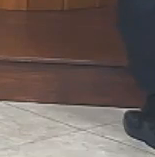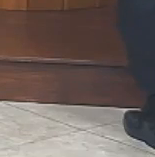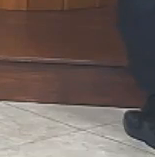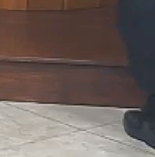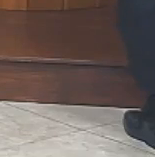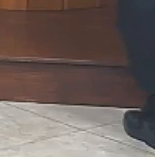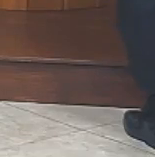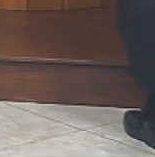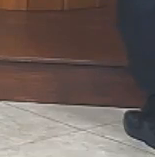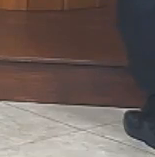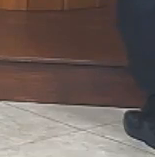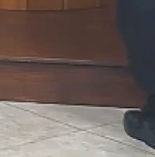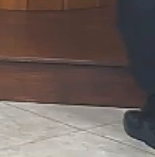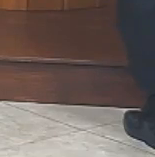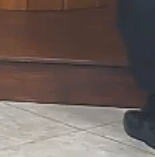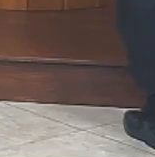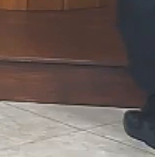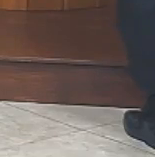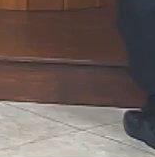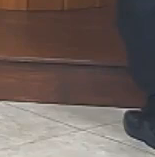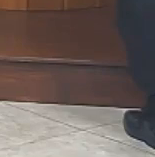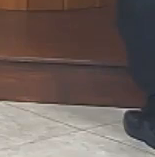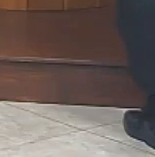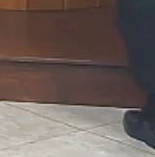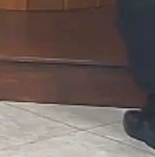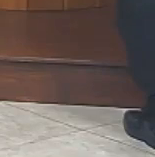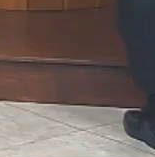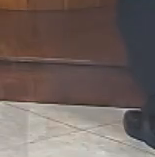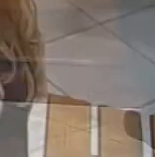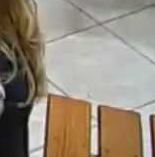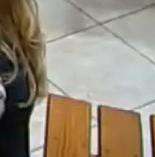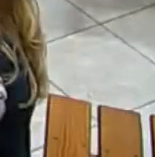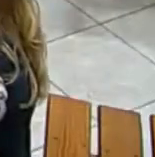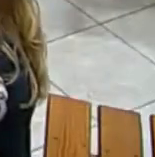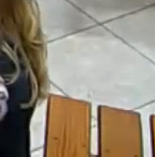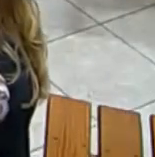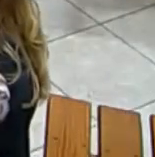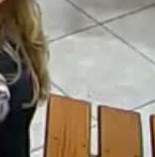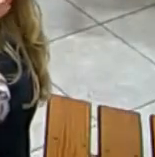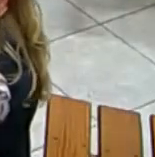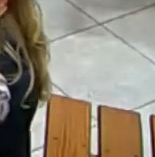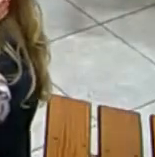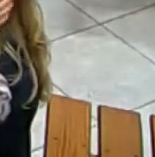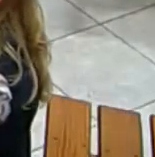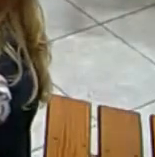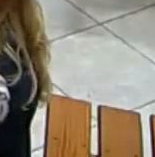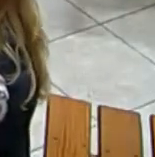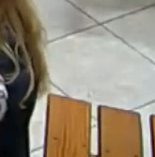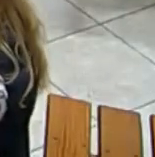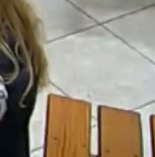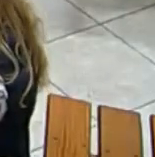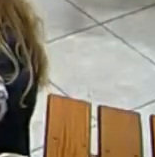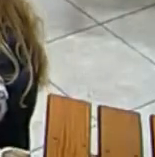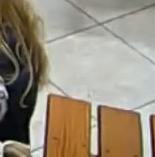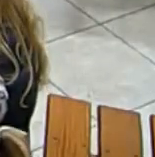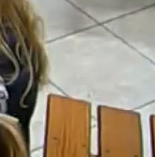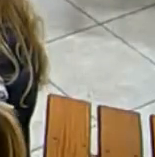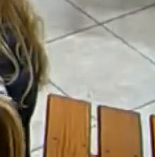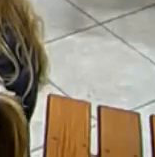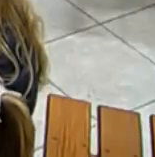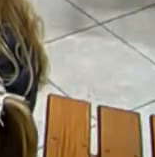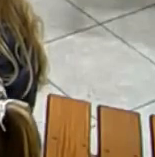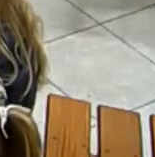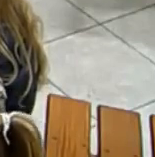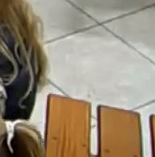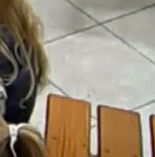your teachings. We pray to you in the name of Jesus. Lord, thank you for your adoration. Prepare us for the service later